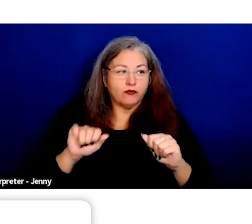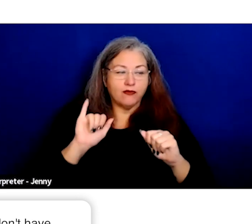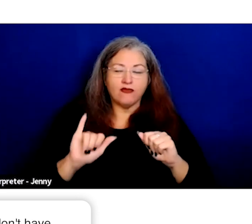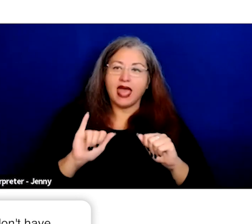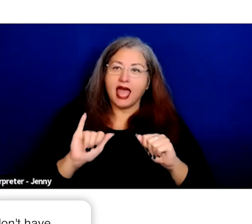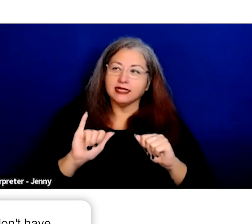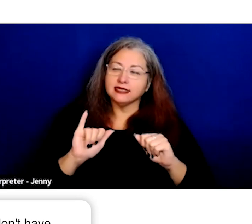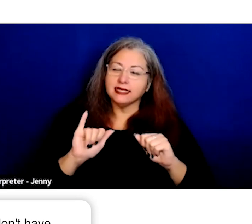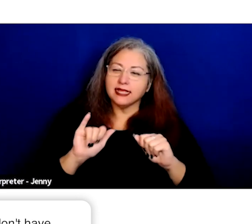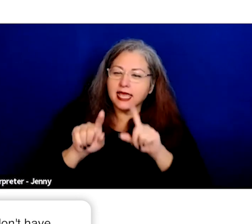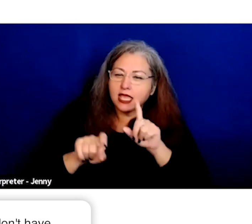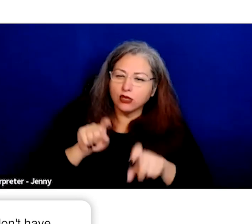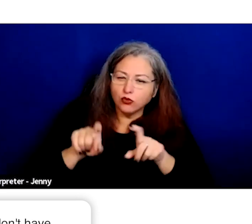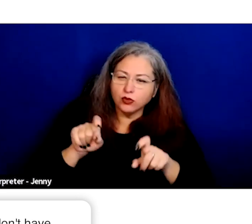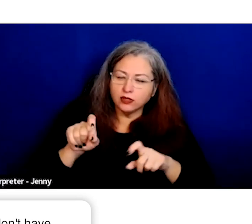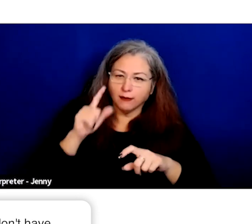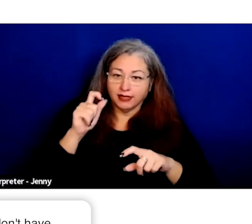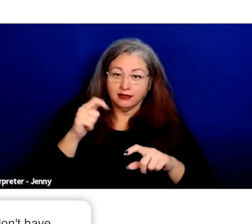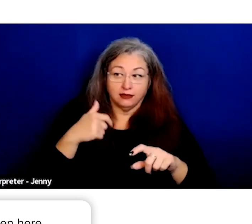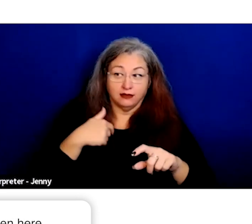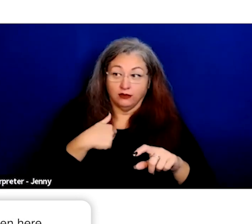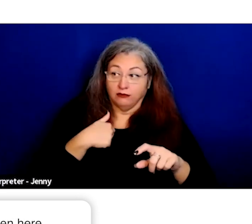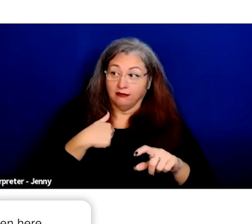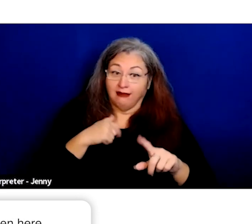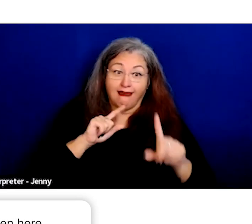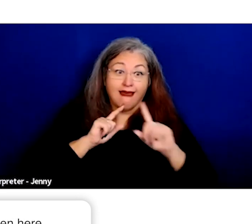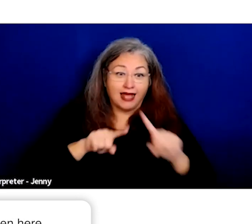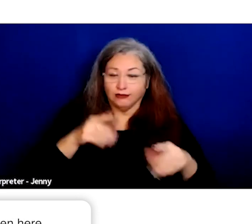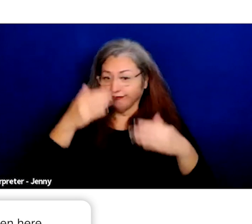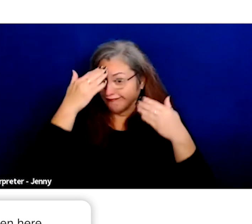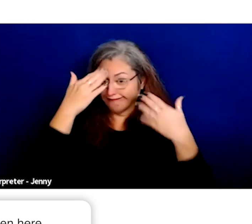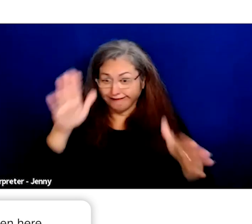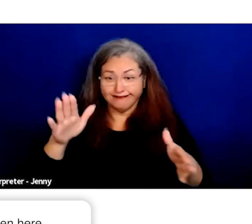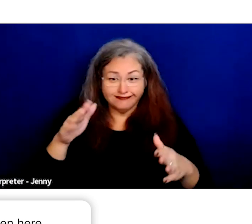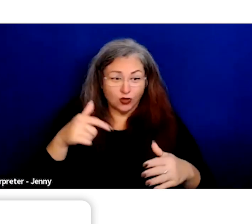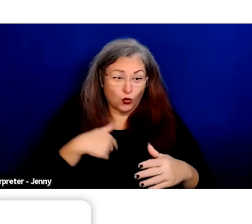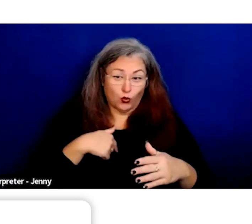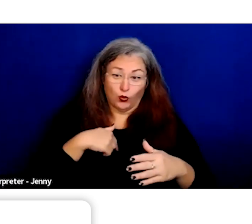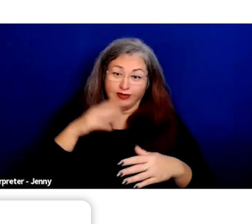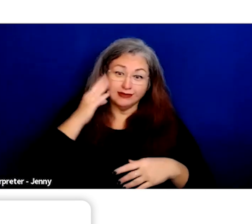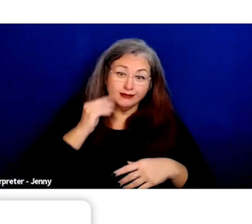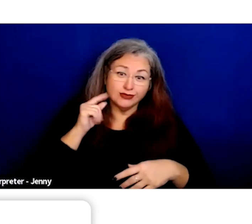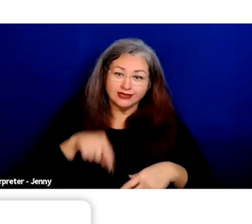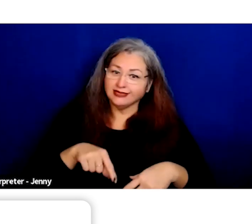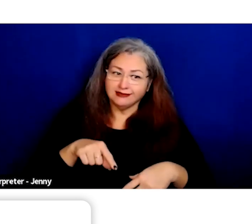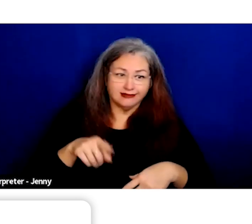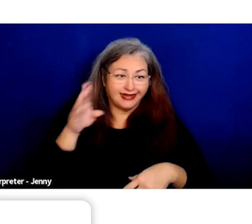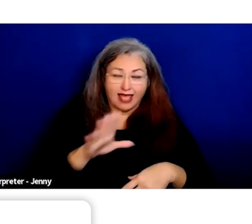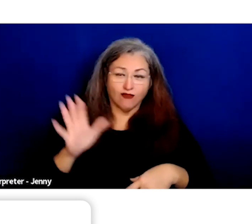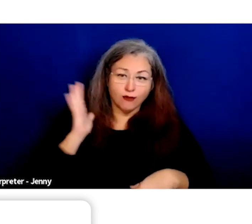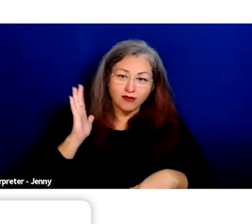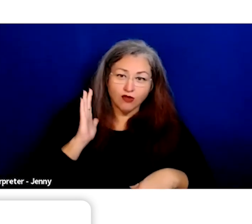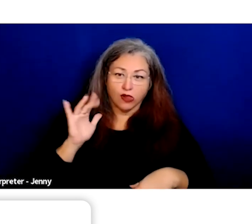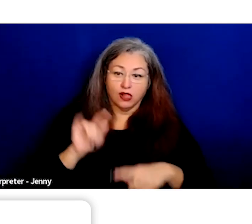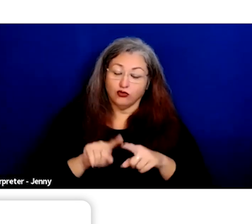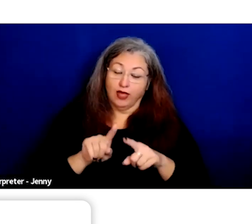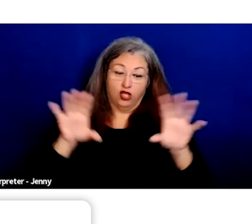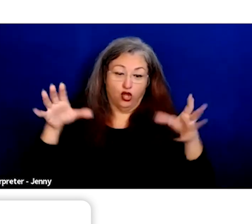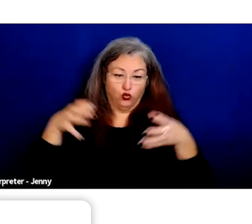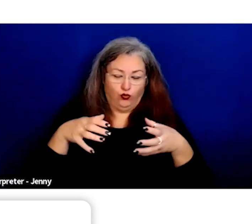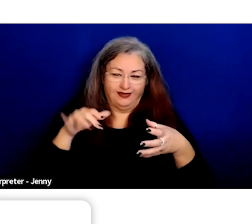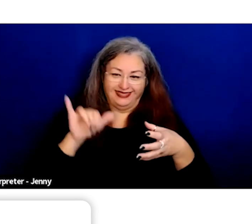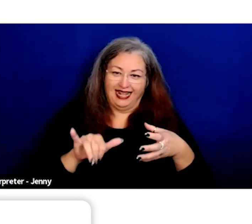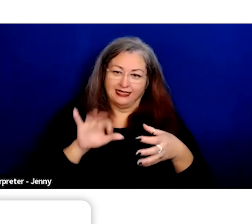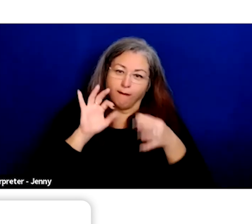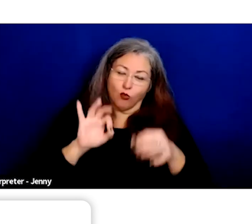inquiry, because we don't have the answers. We've never been here before. And I think as a collective, that is an invitation